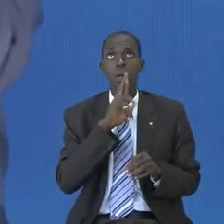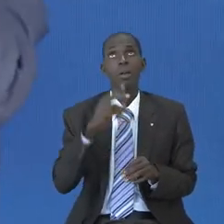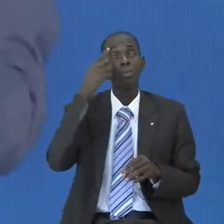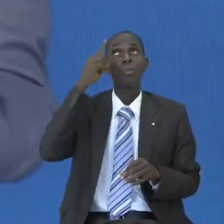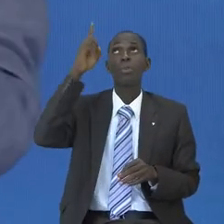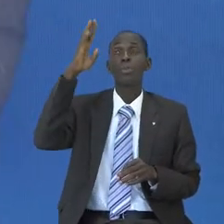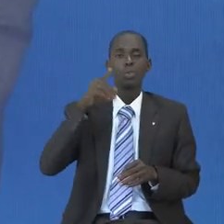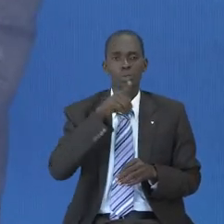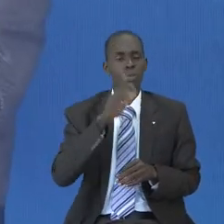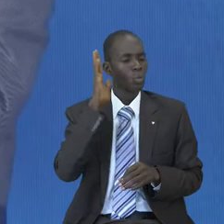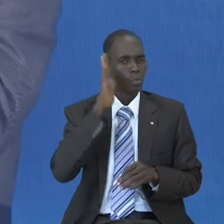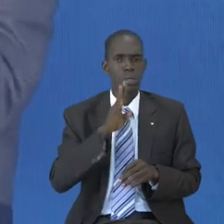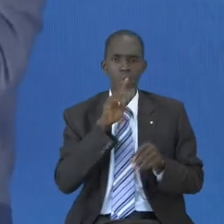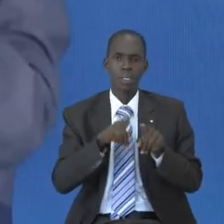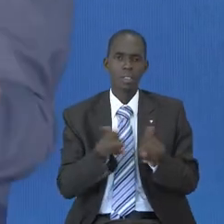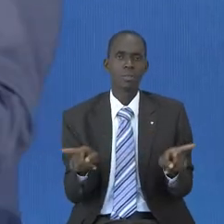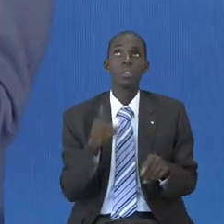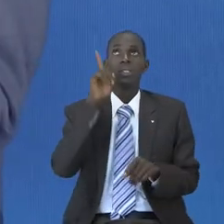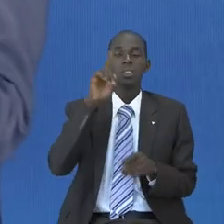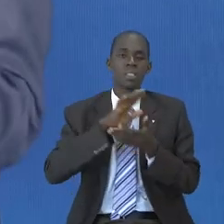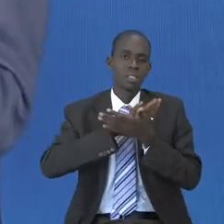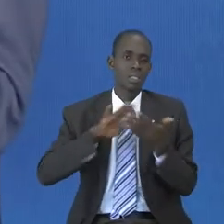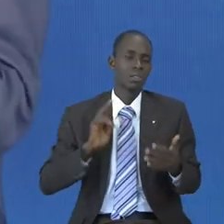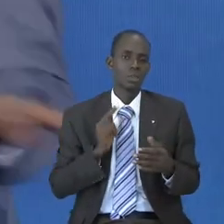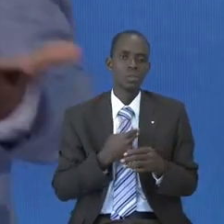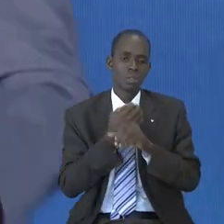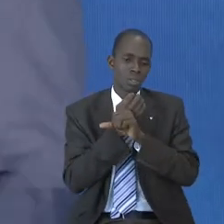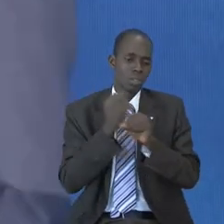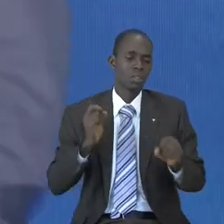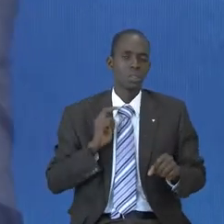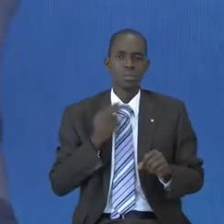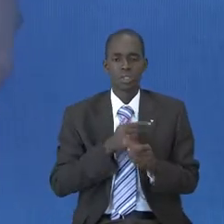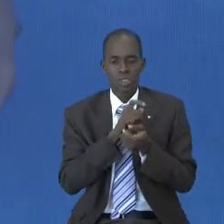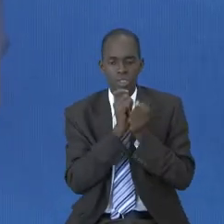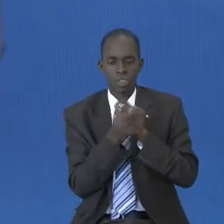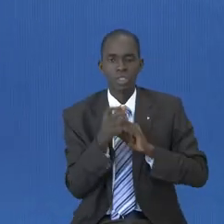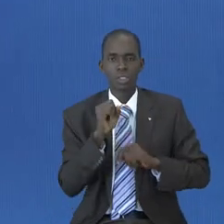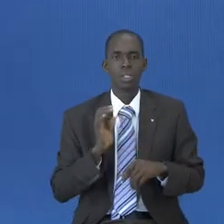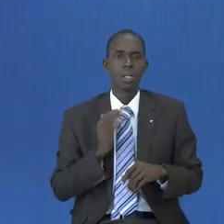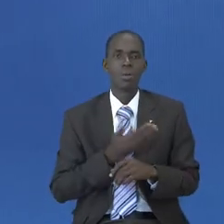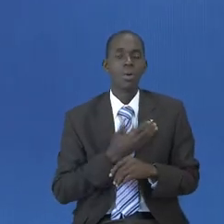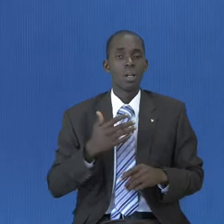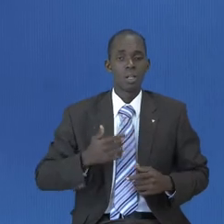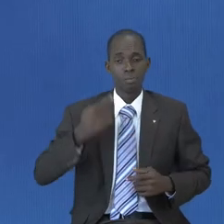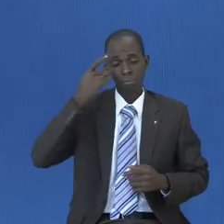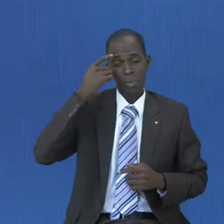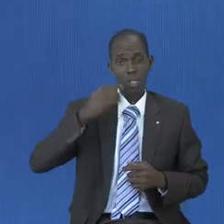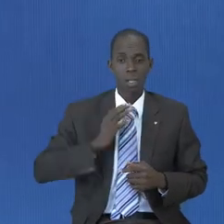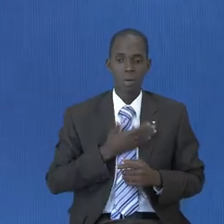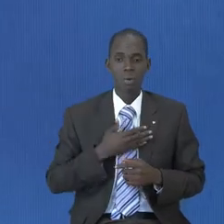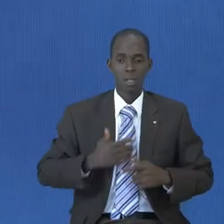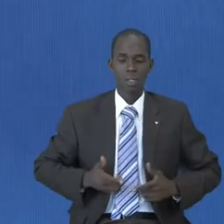He cleanses us. He saves us. He changes our lives. He changes us from